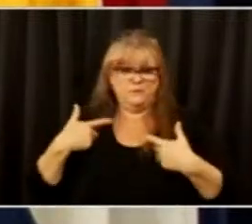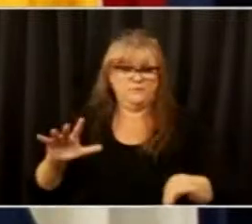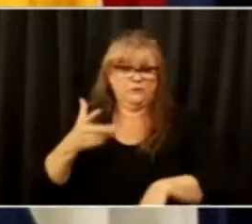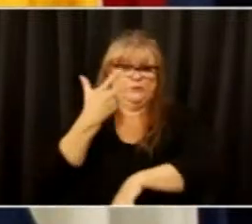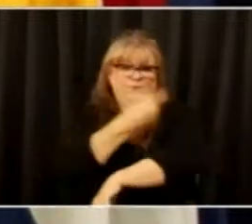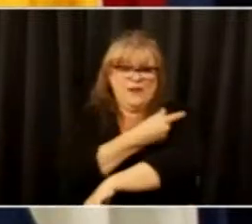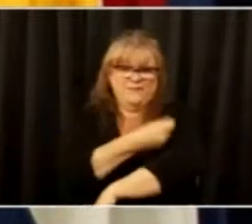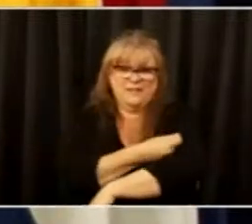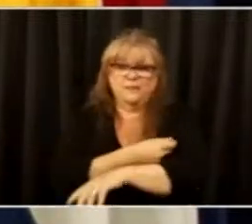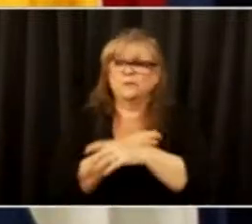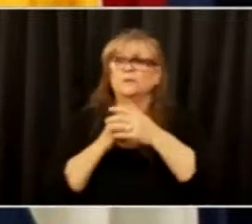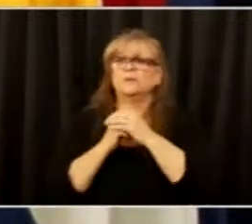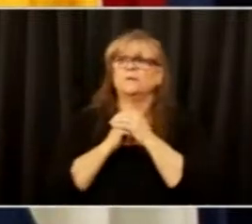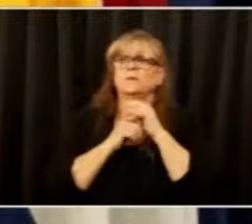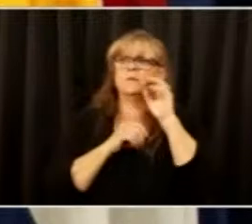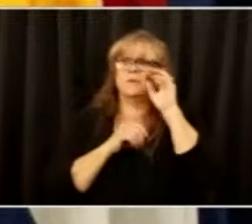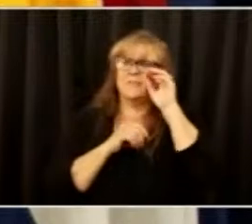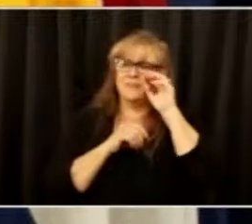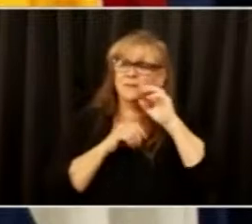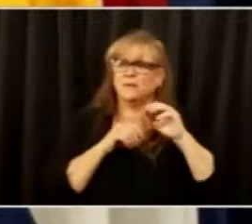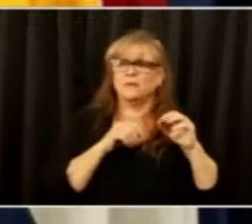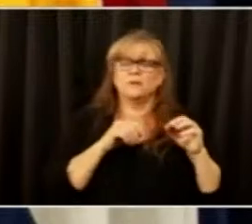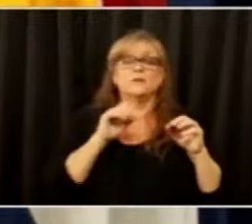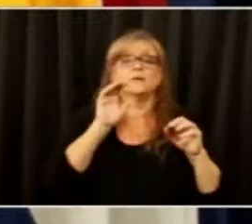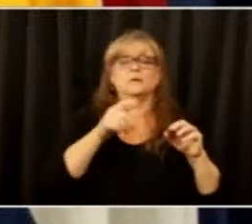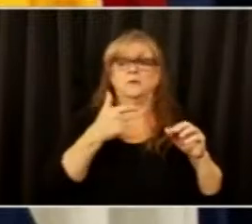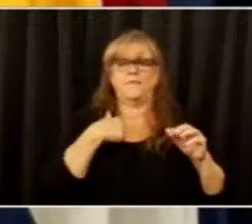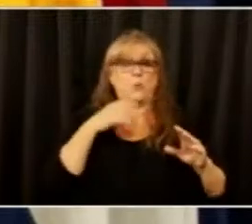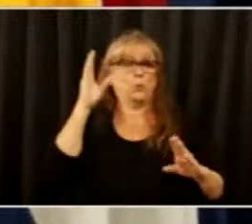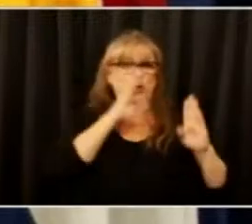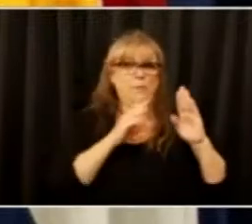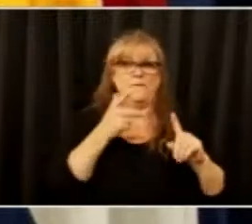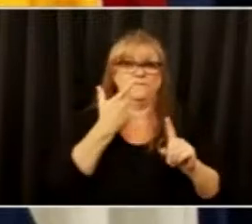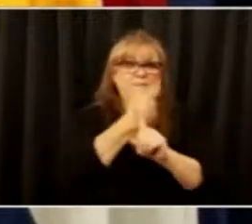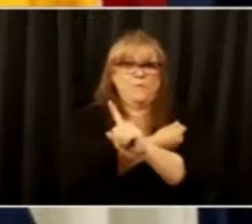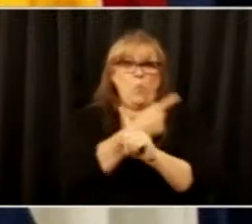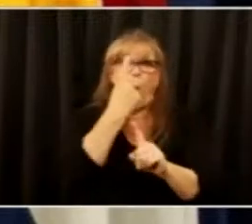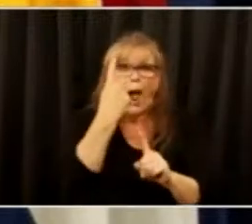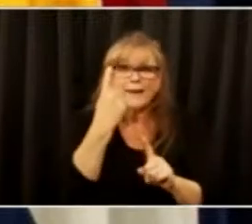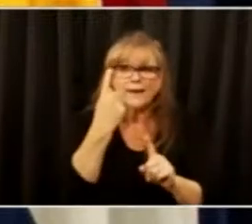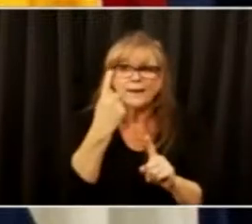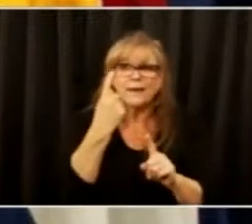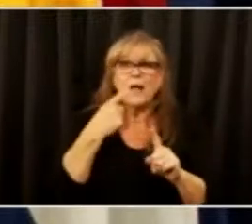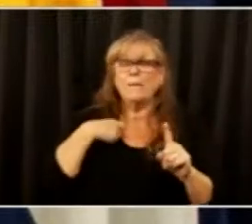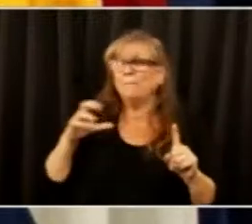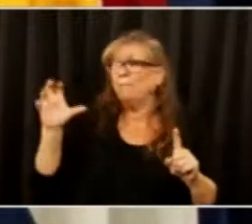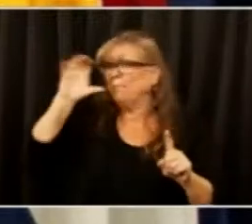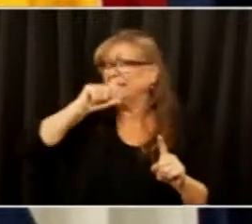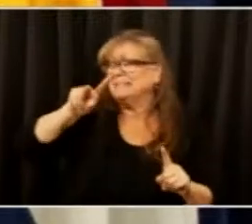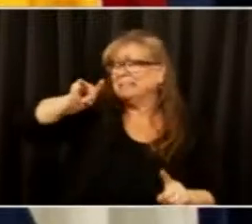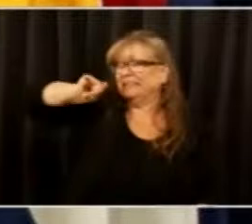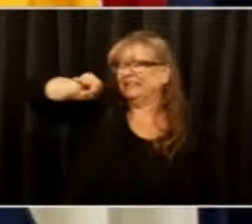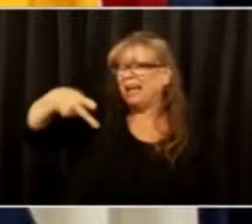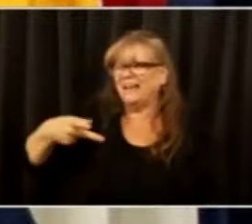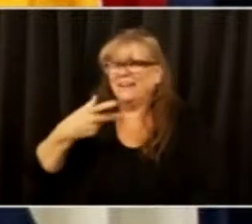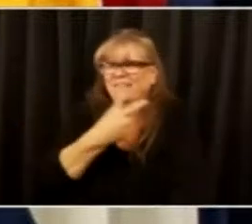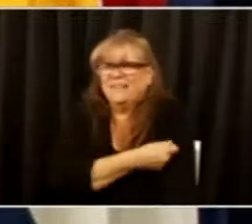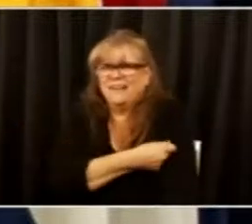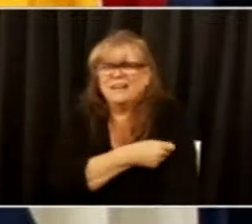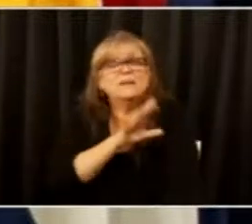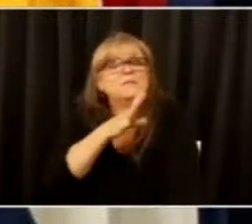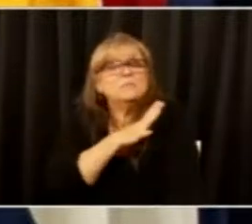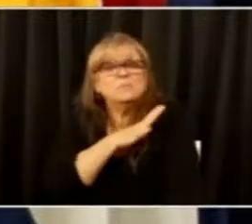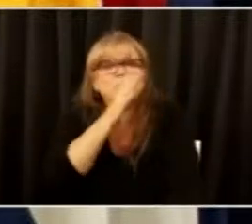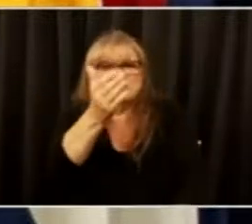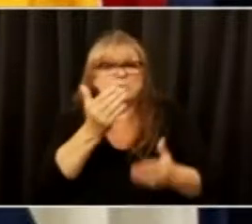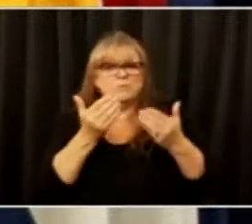with the second one. Don't worry if you've gotten one and you say, oh my God, I missed the date for the second. You still get it. You get it a week or two later. It will still